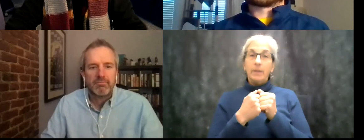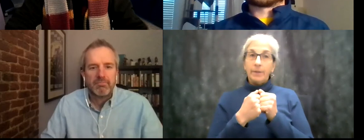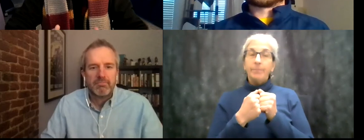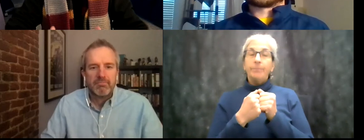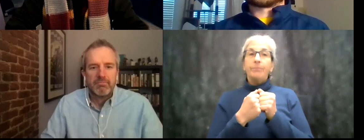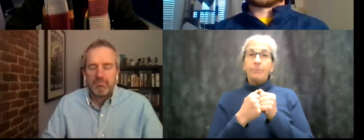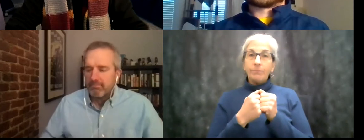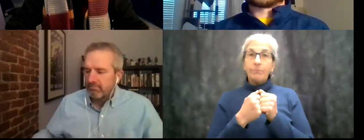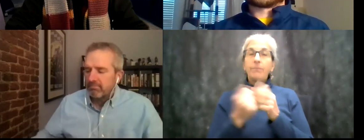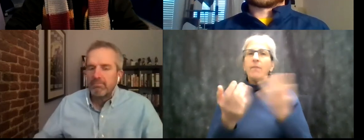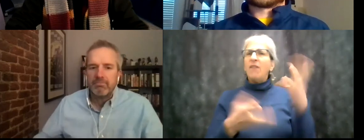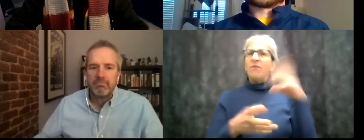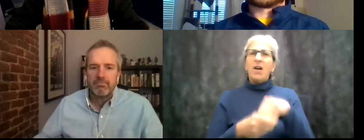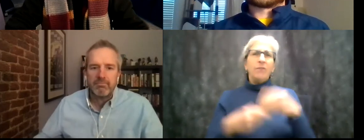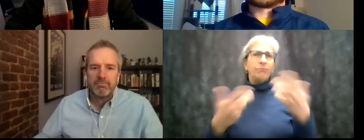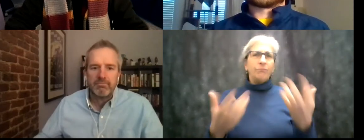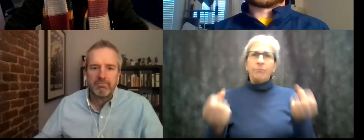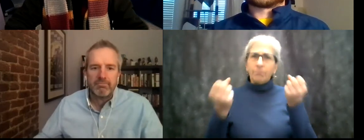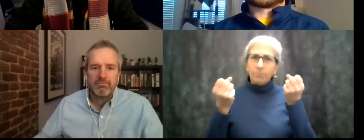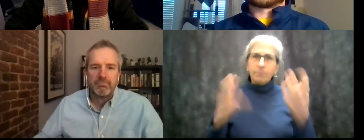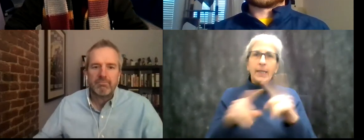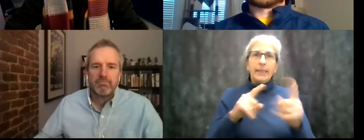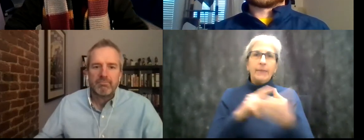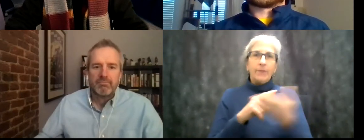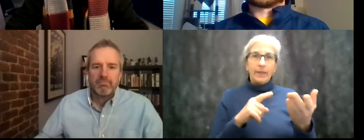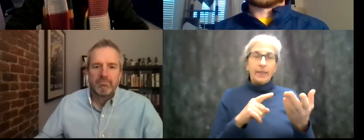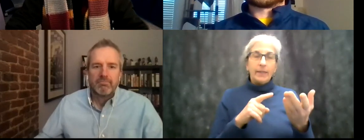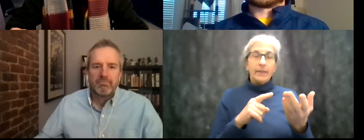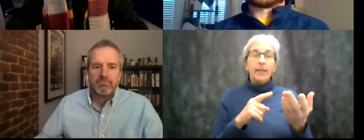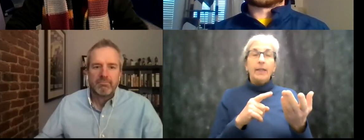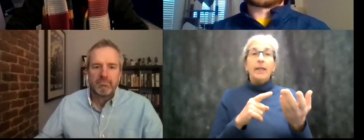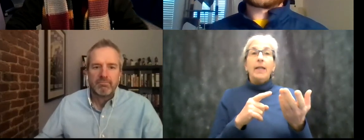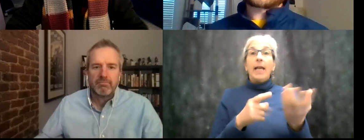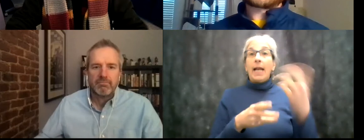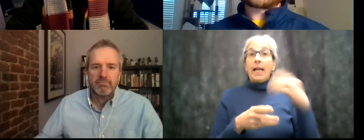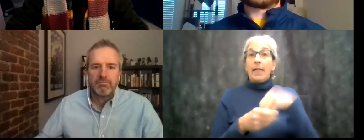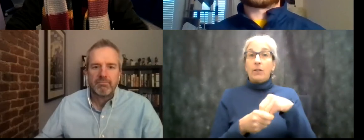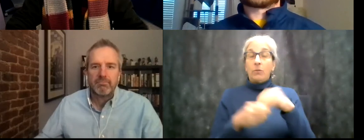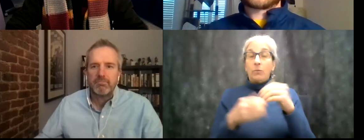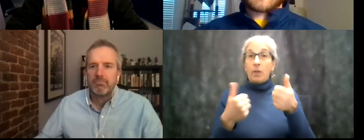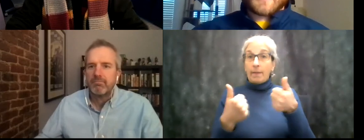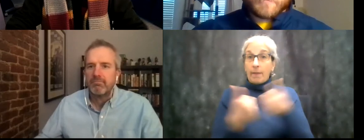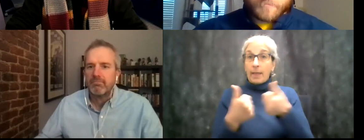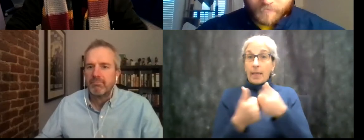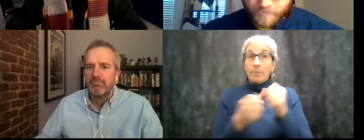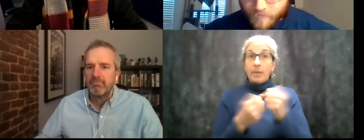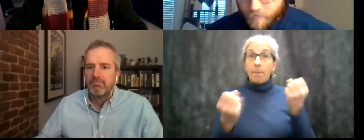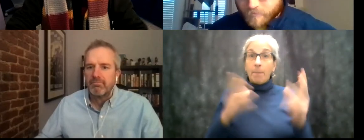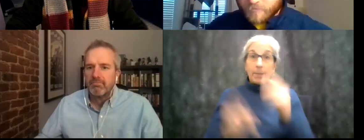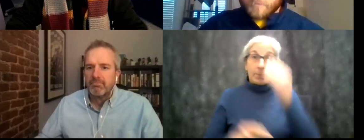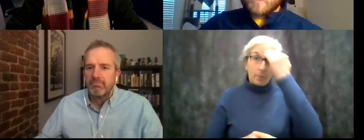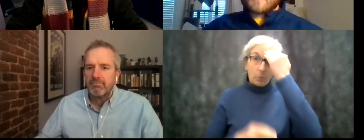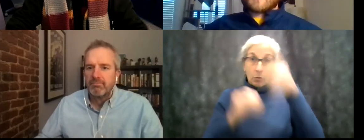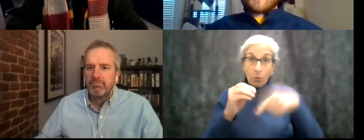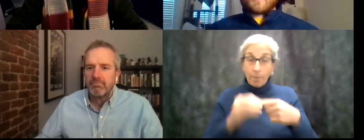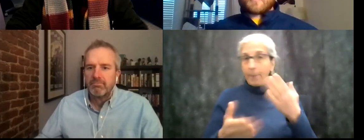And this encompasses a lot of different things. It includes the games that a lot of people might be familiar with, or they might have